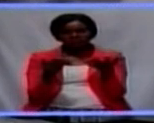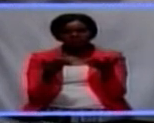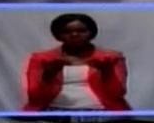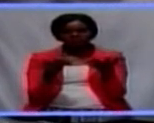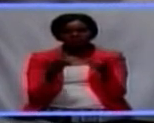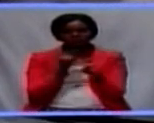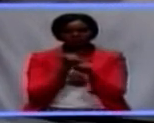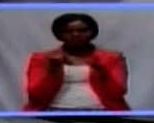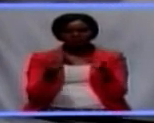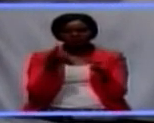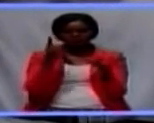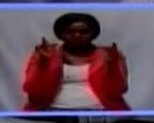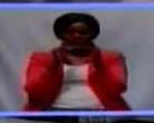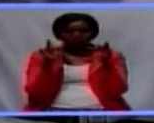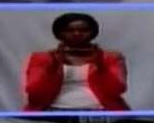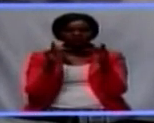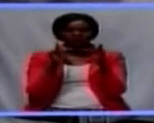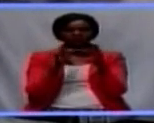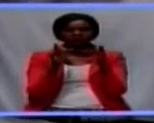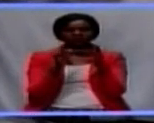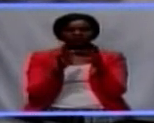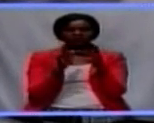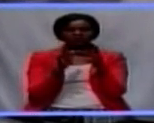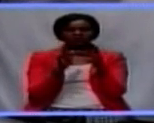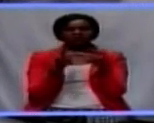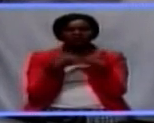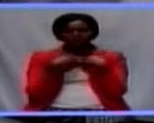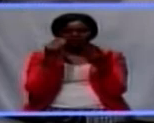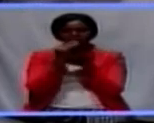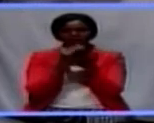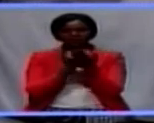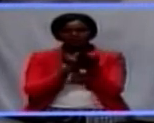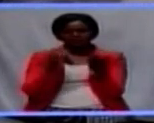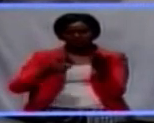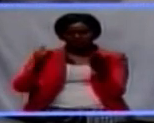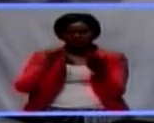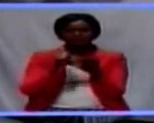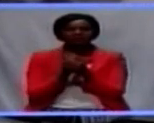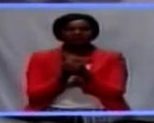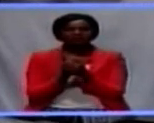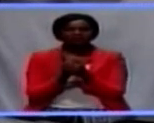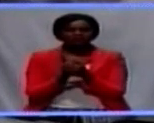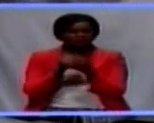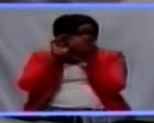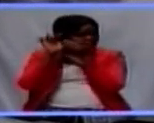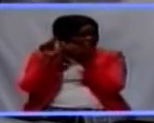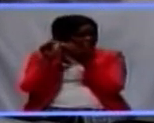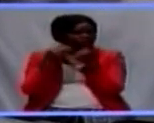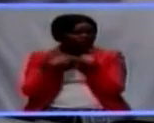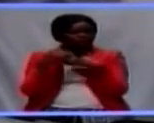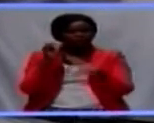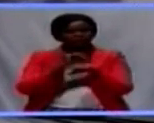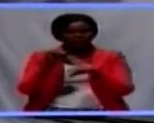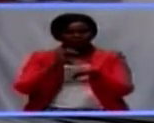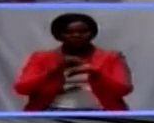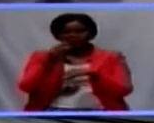it's just one platform. They have an agenda, okay? If I wish I had an opportunity to